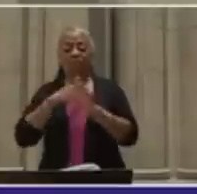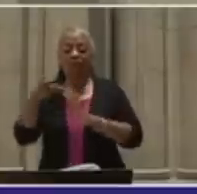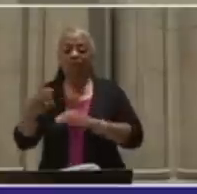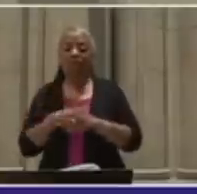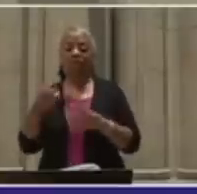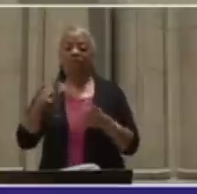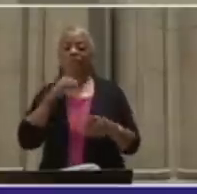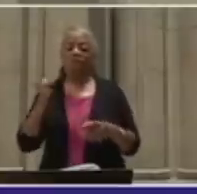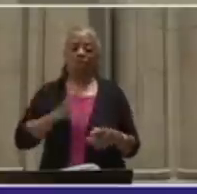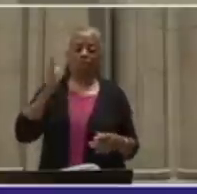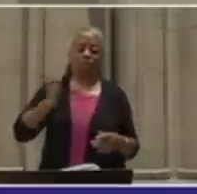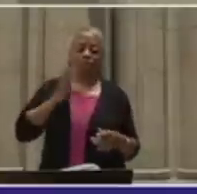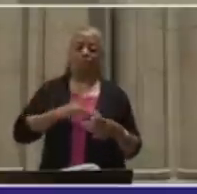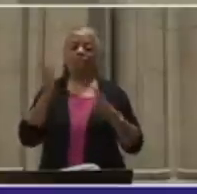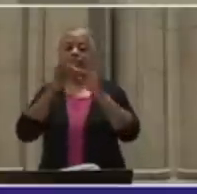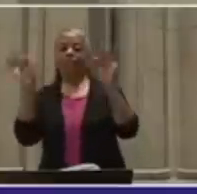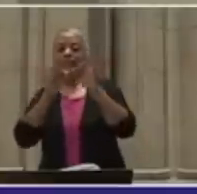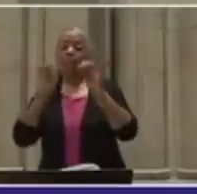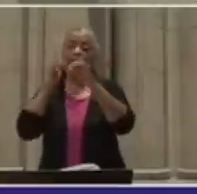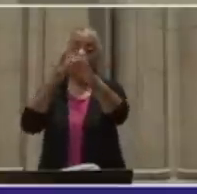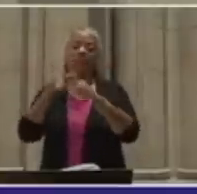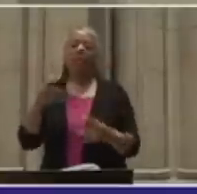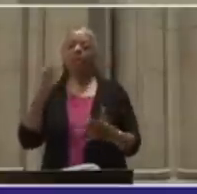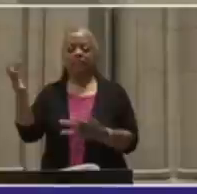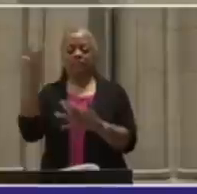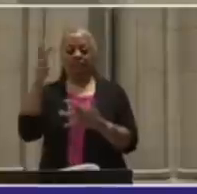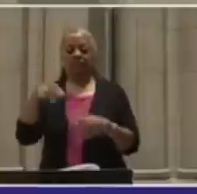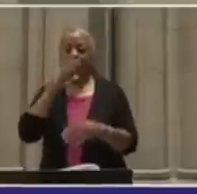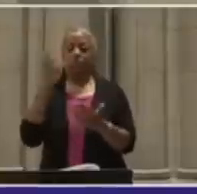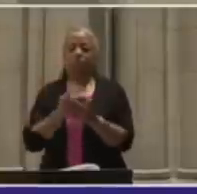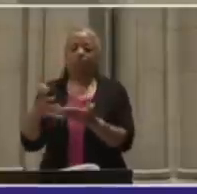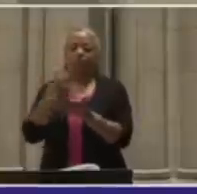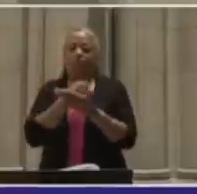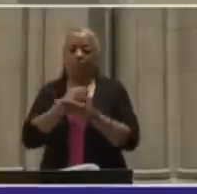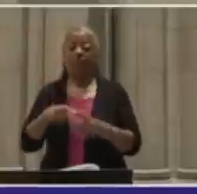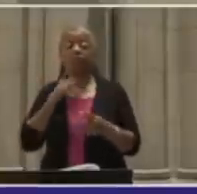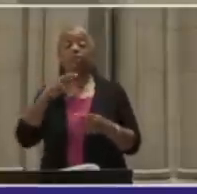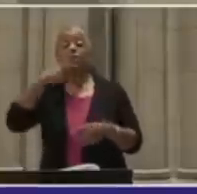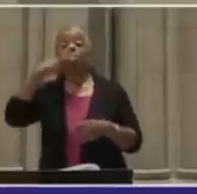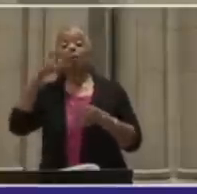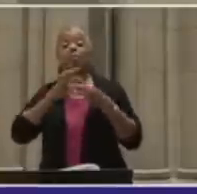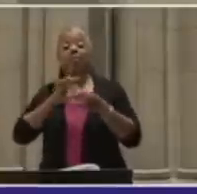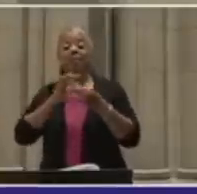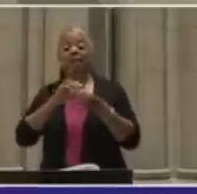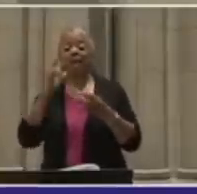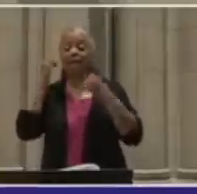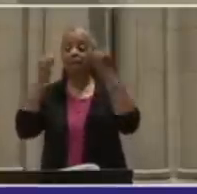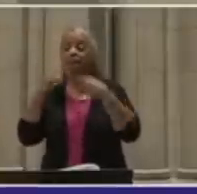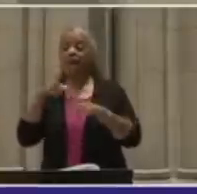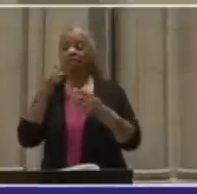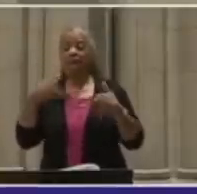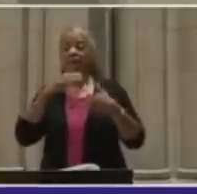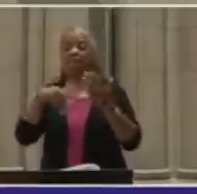your pretentious slogans and goals. I'm sick of your fundraising schemes, your public relations and image makings. I've had all I